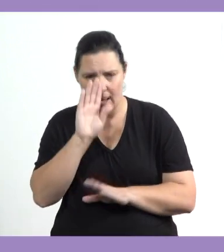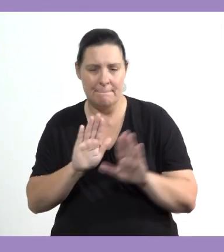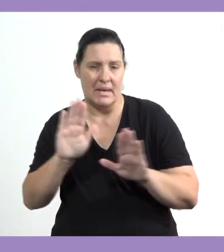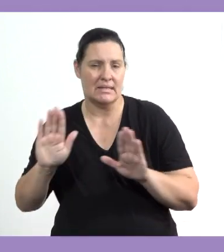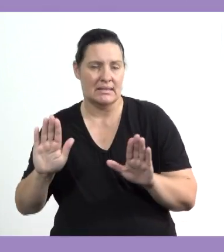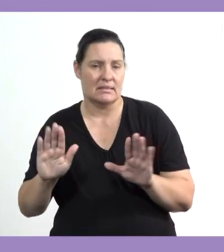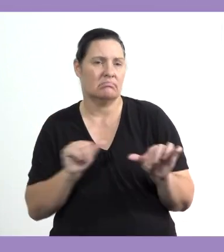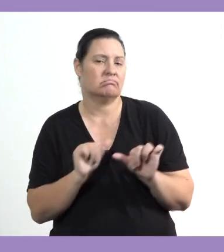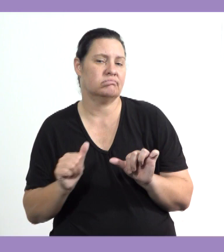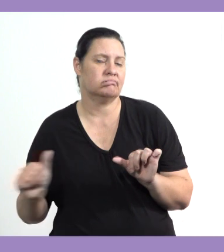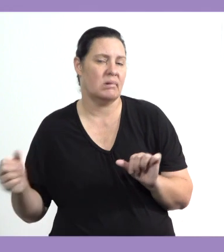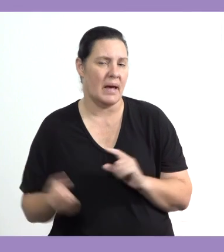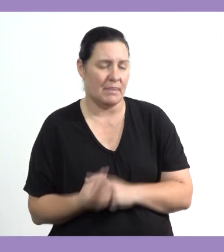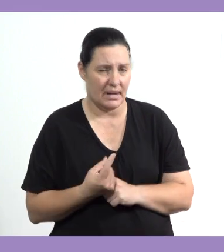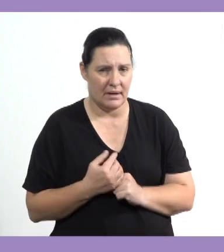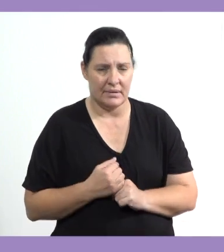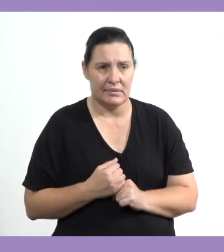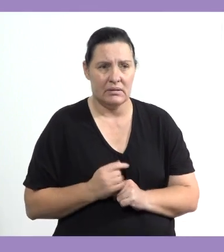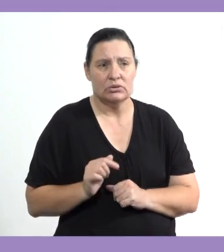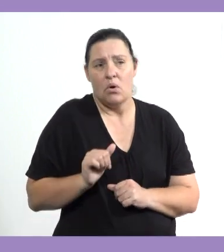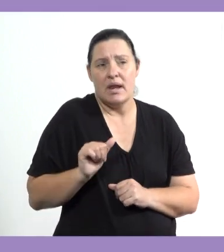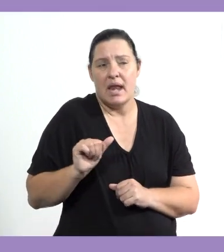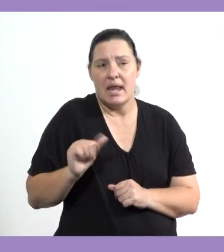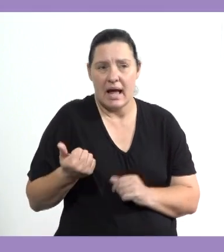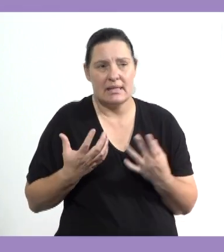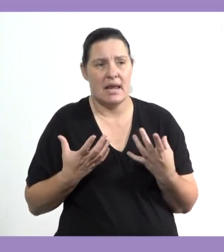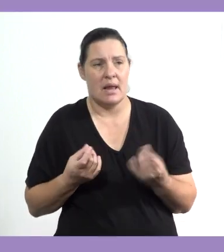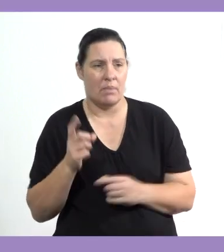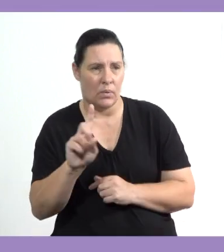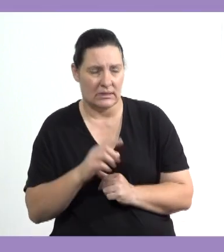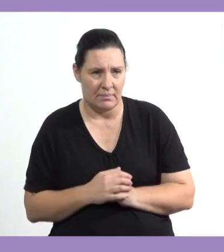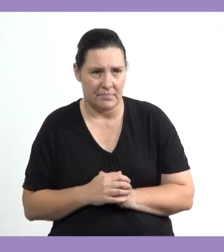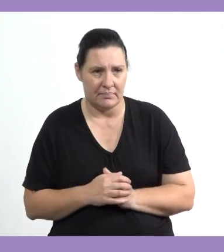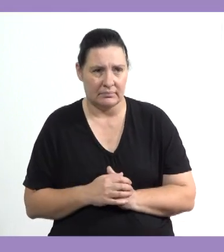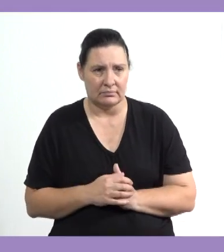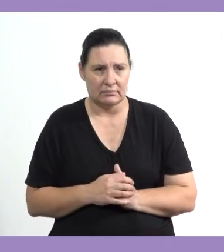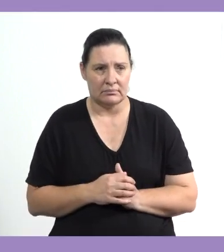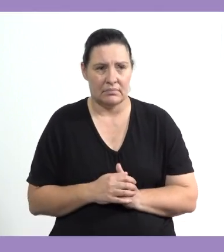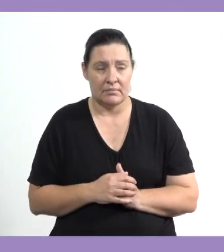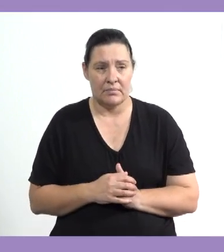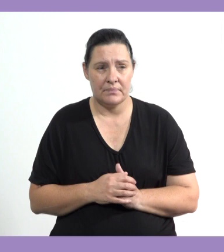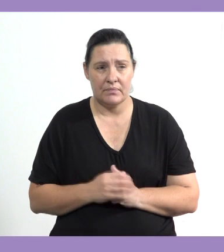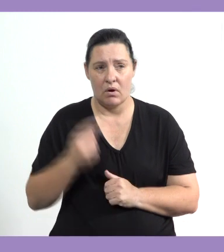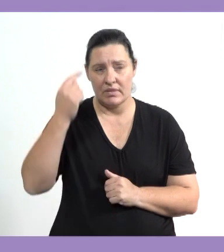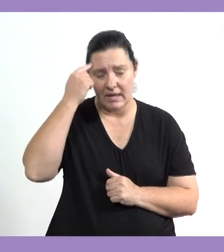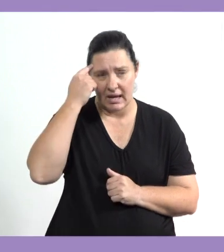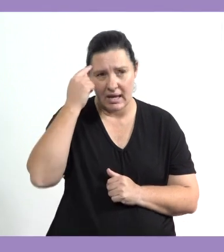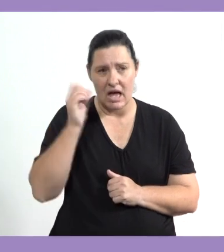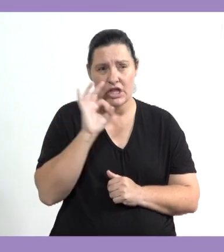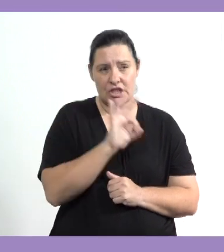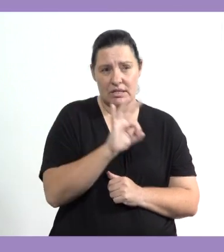a pattern that is going on here. So what would the next number be? If you are thinking